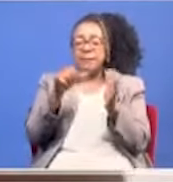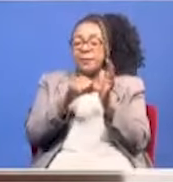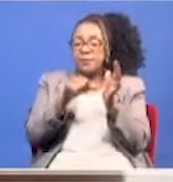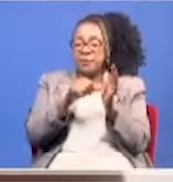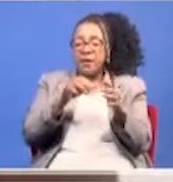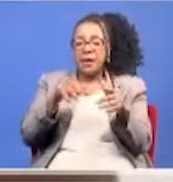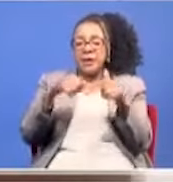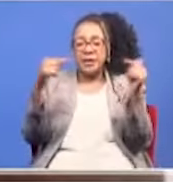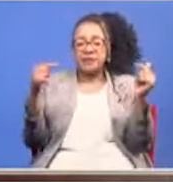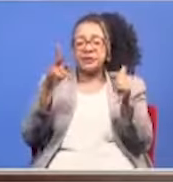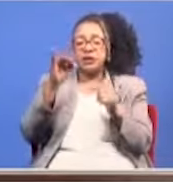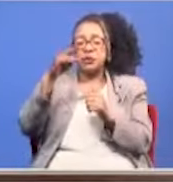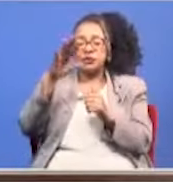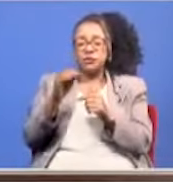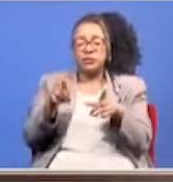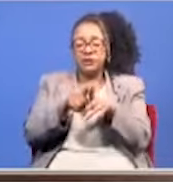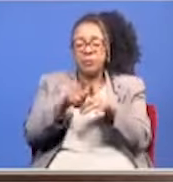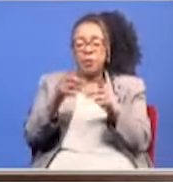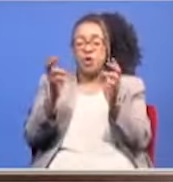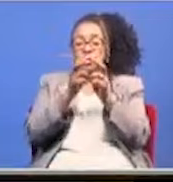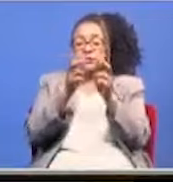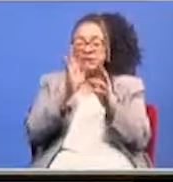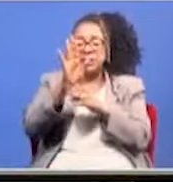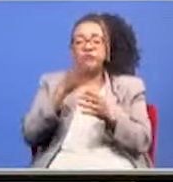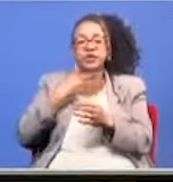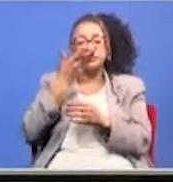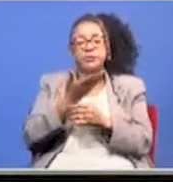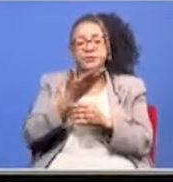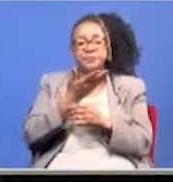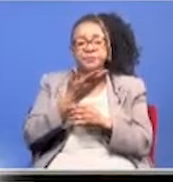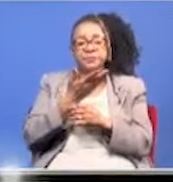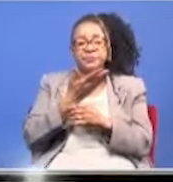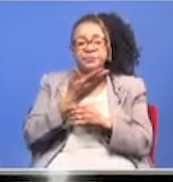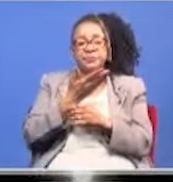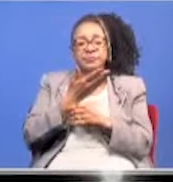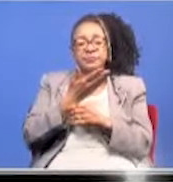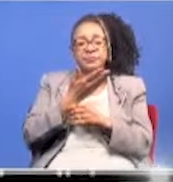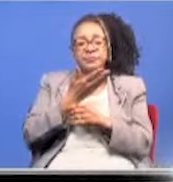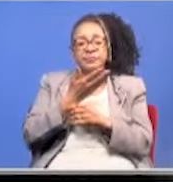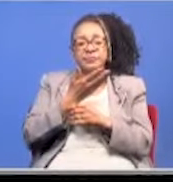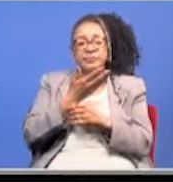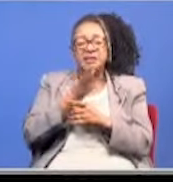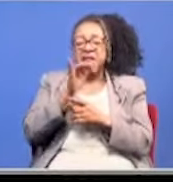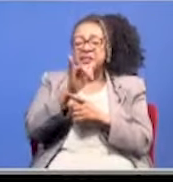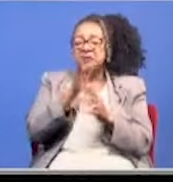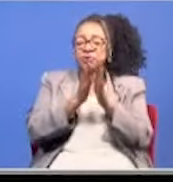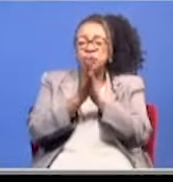Kilonzo. We also contacted him for his response. Hiyo ni story ambayo labda